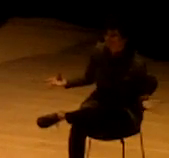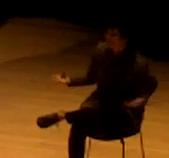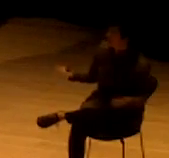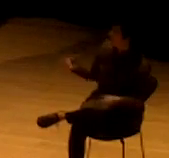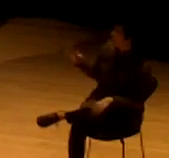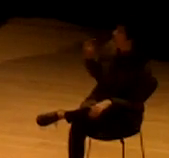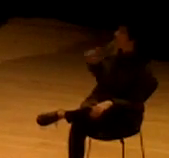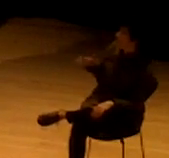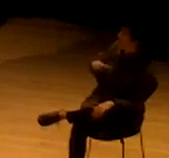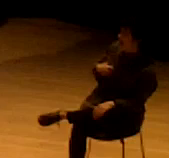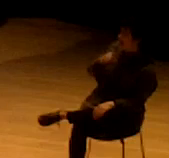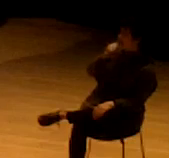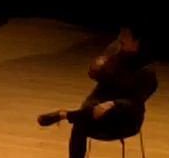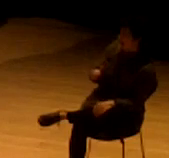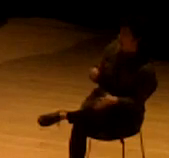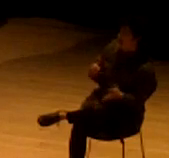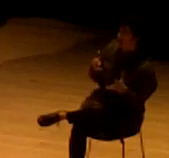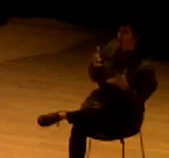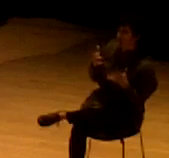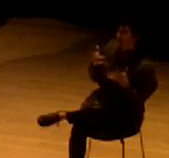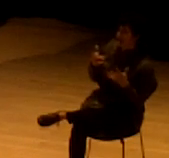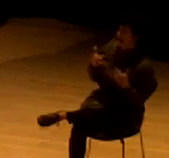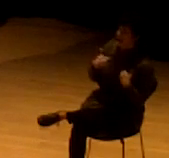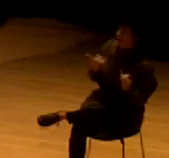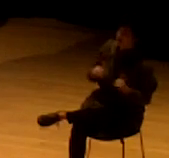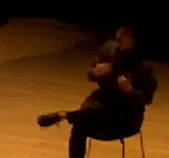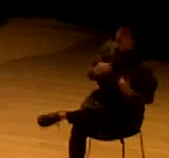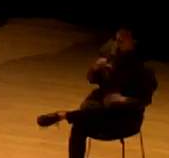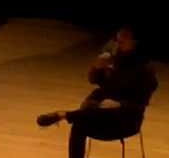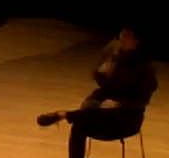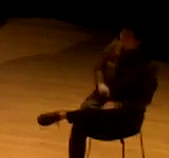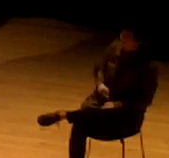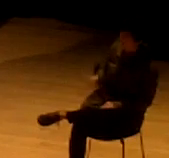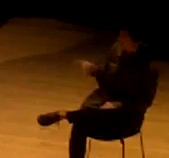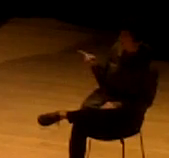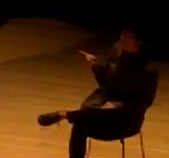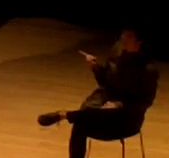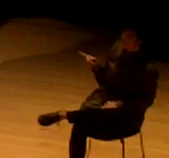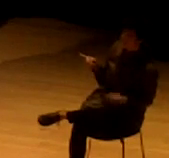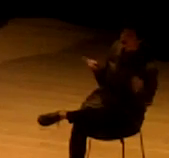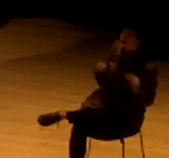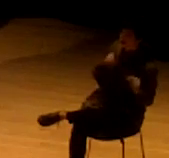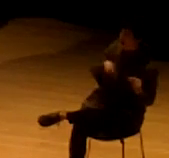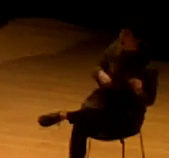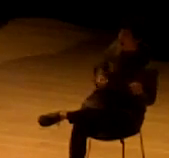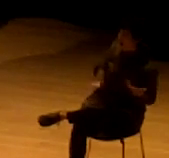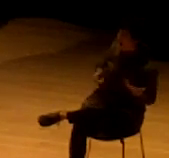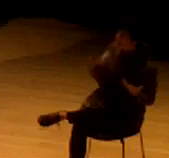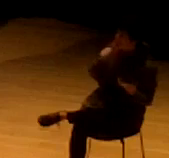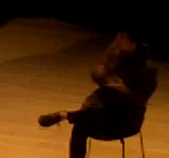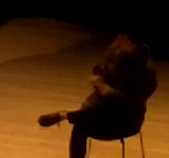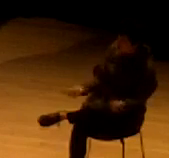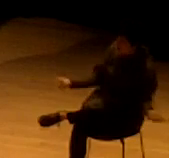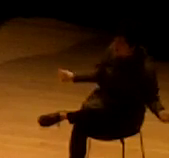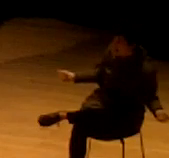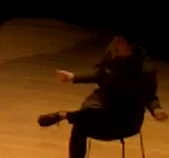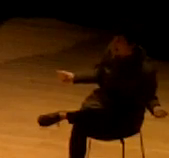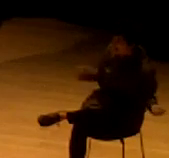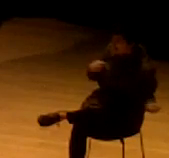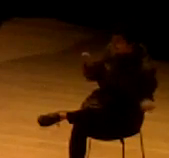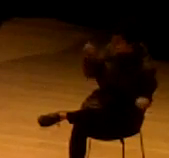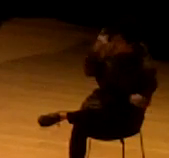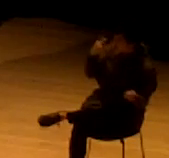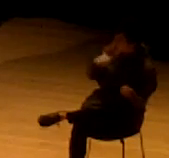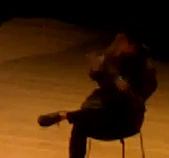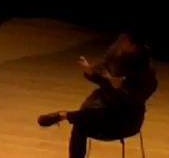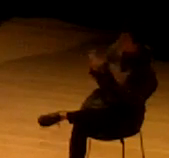own body, right? I still have CP, it's not going to go away, you know? And I think, I understand what you're saying, I just wanted to clarify.